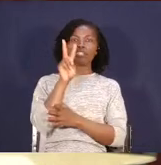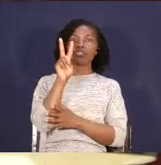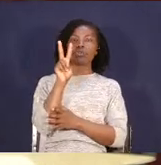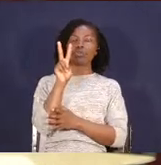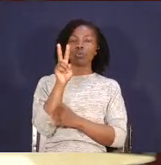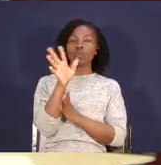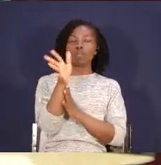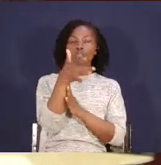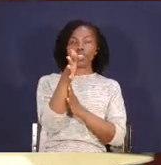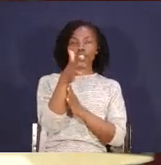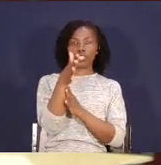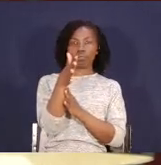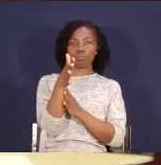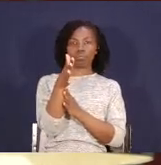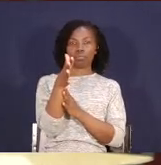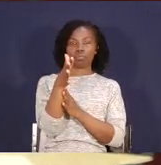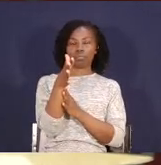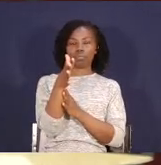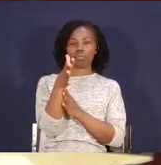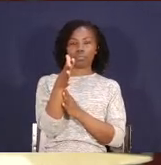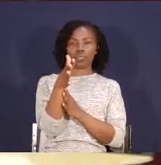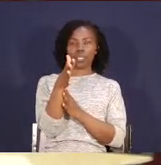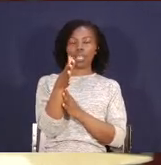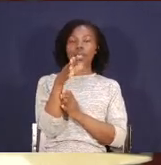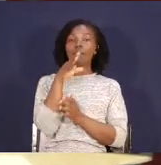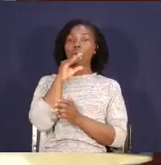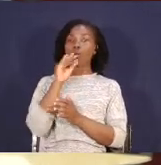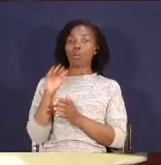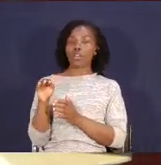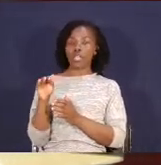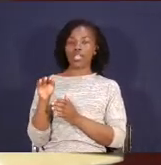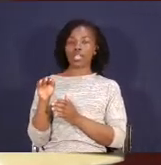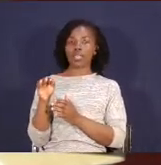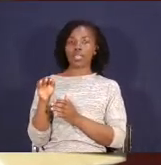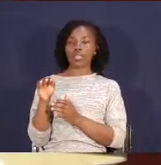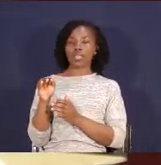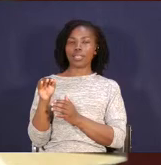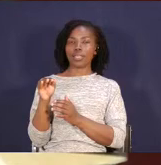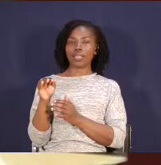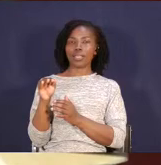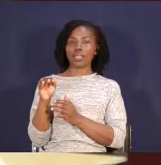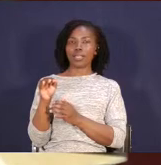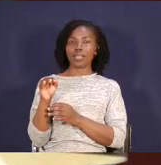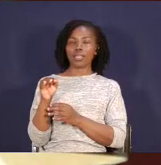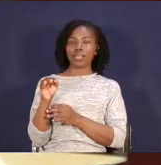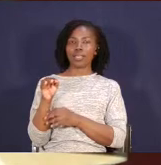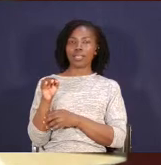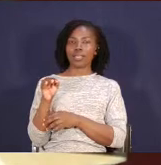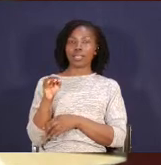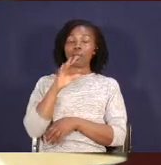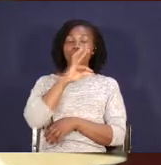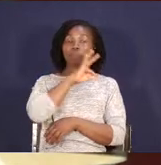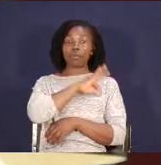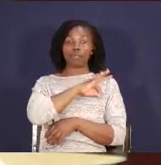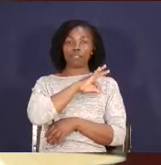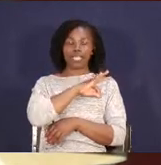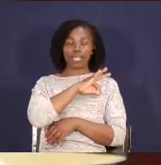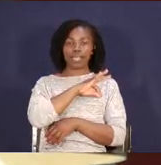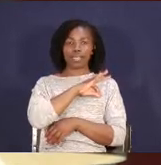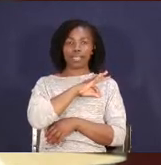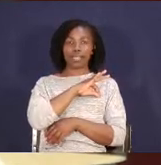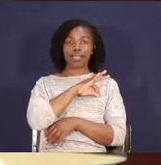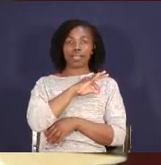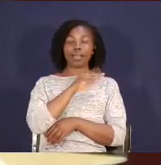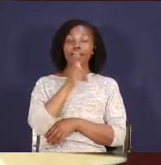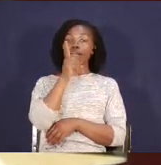fish. And what did this young boy do? The young boy invested his lunch in the right